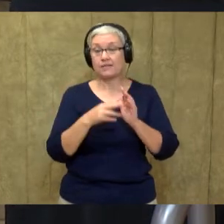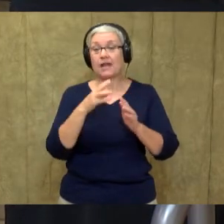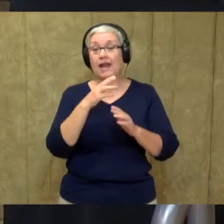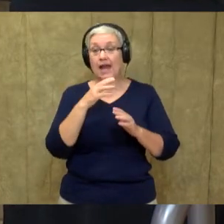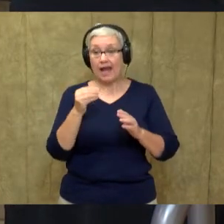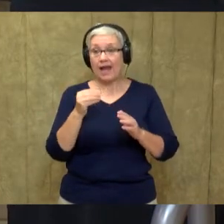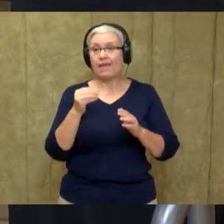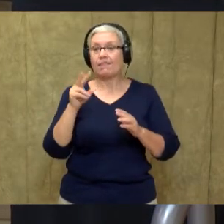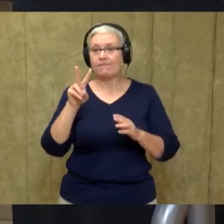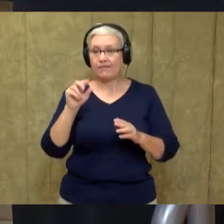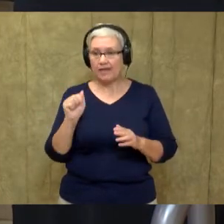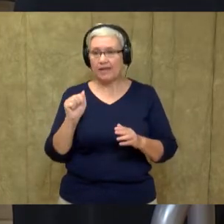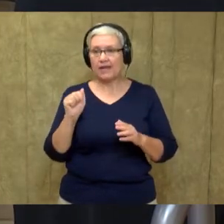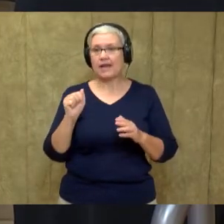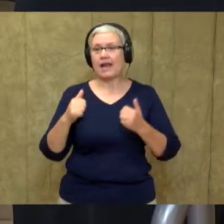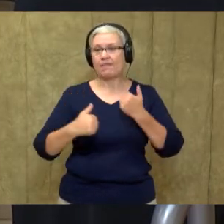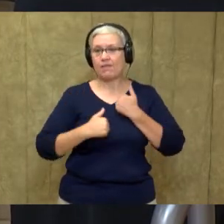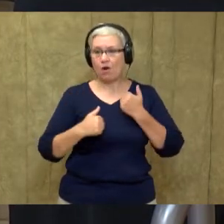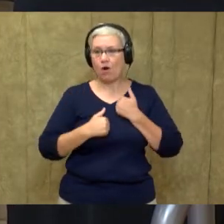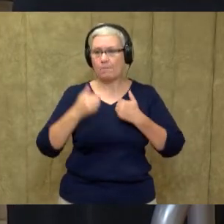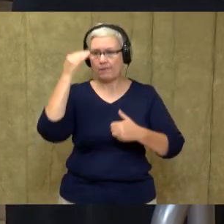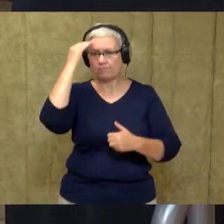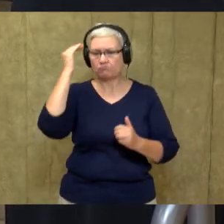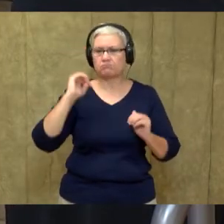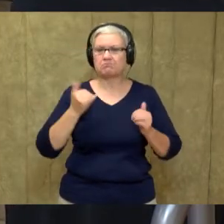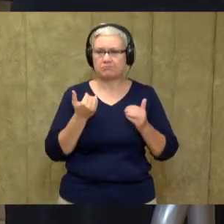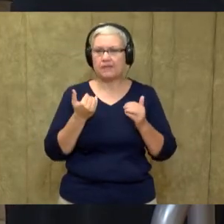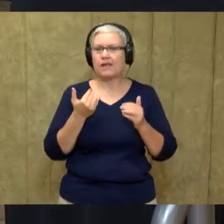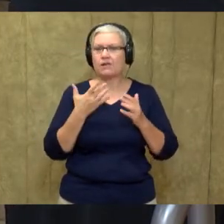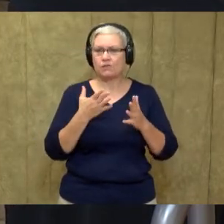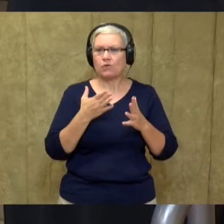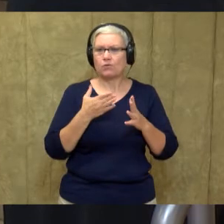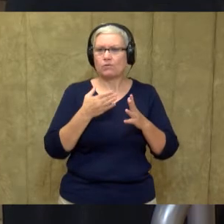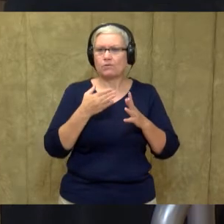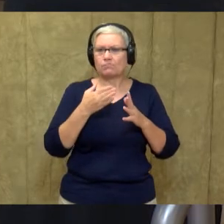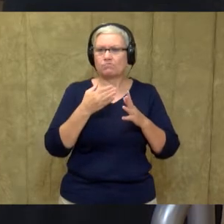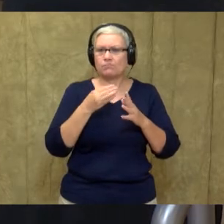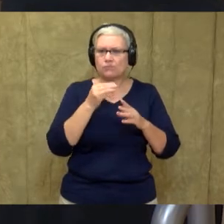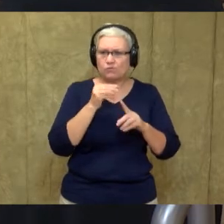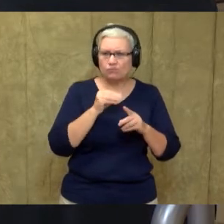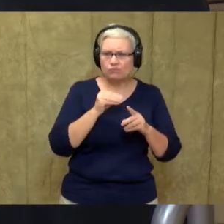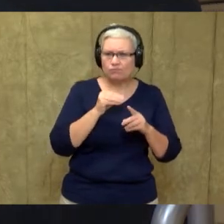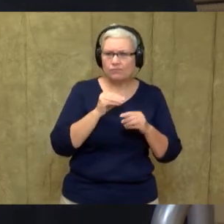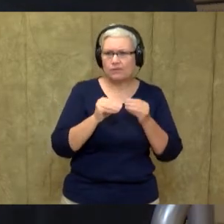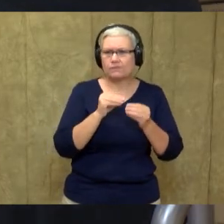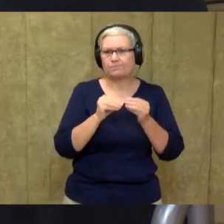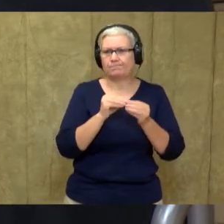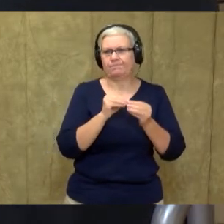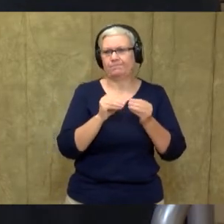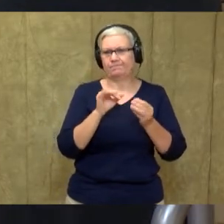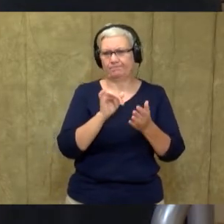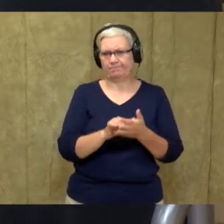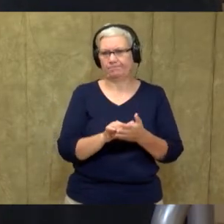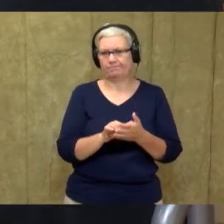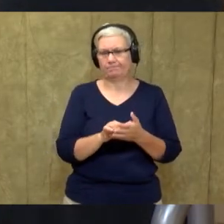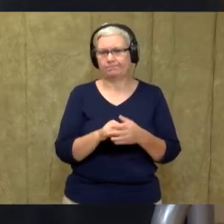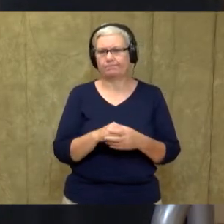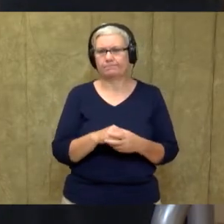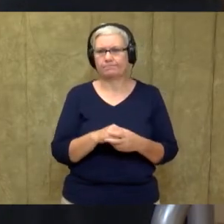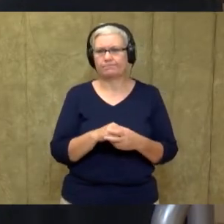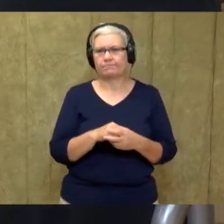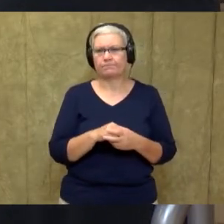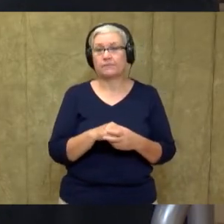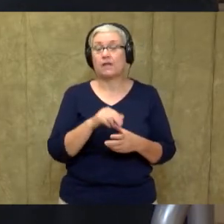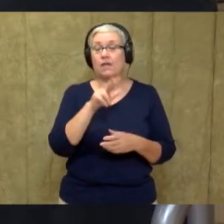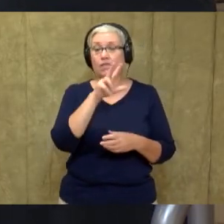how to treat it. I can offer no better testament than my own recovery. There are estimates that 35% of the